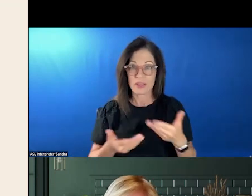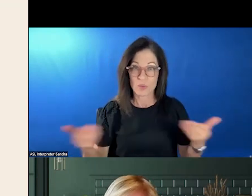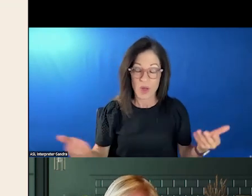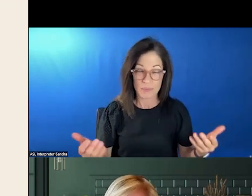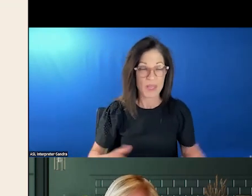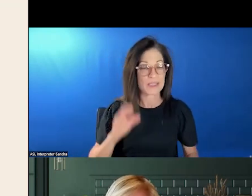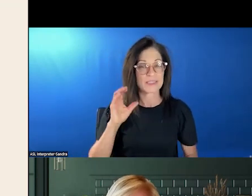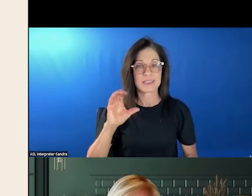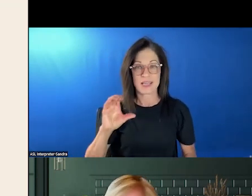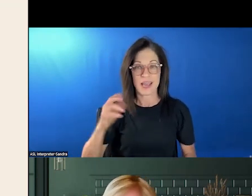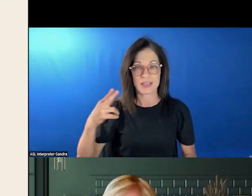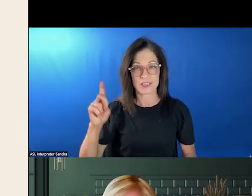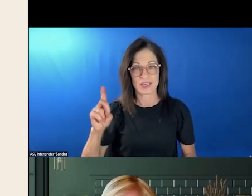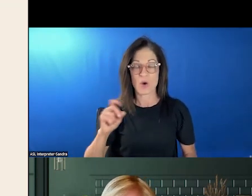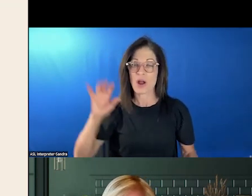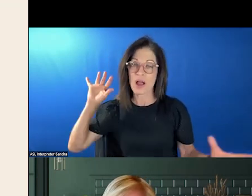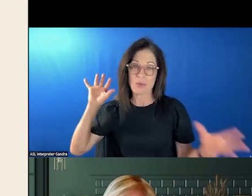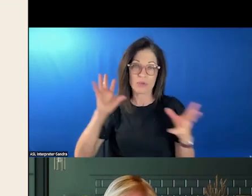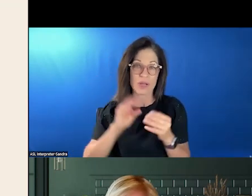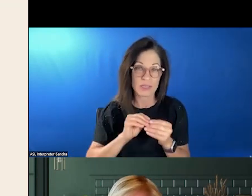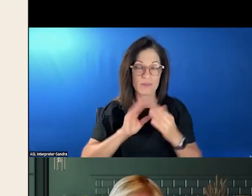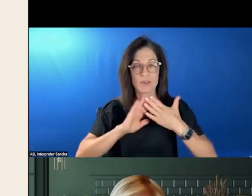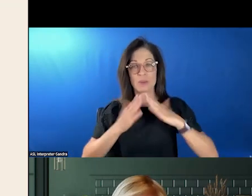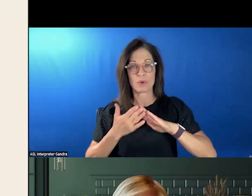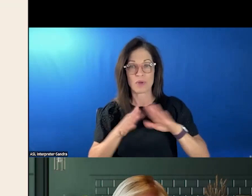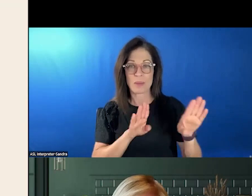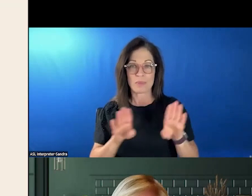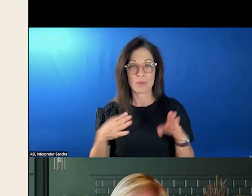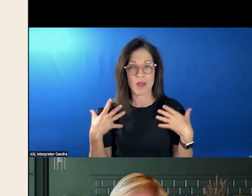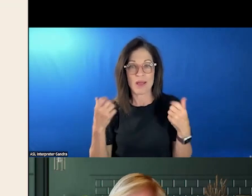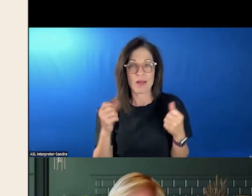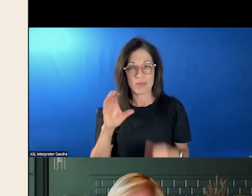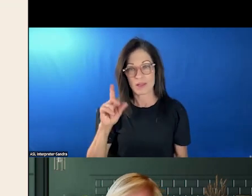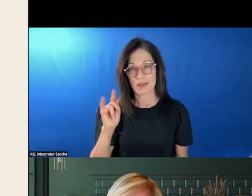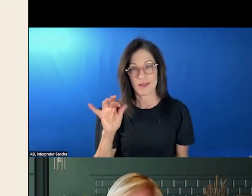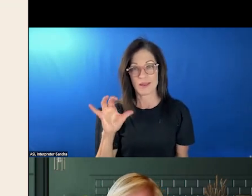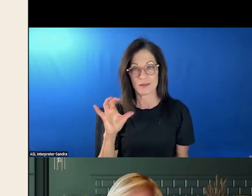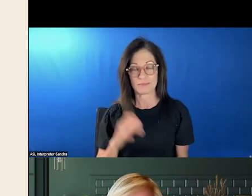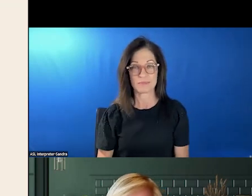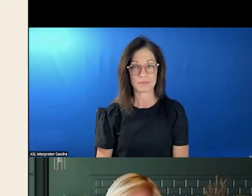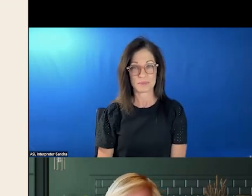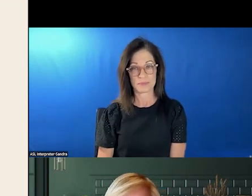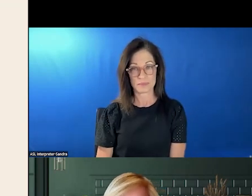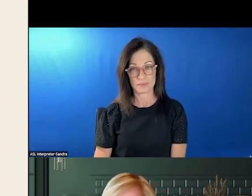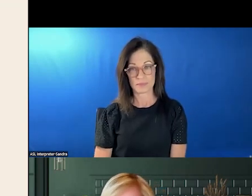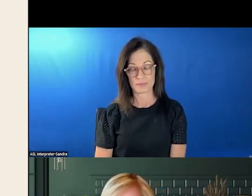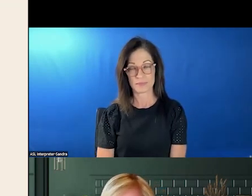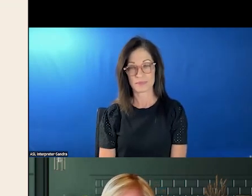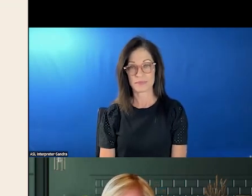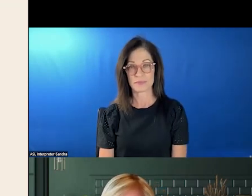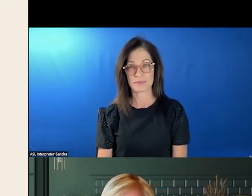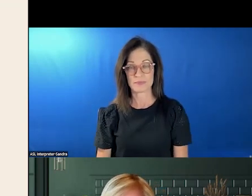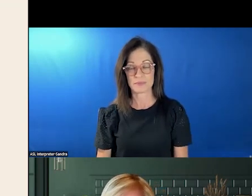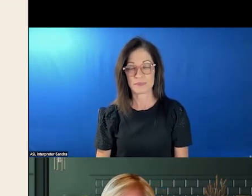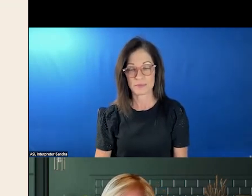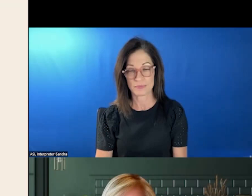CCBHC, or Comprehensive Community Behavioral Health Clinics. And it's amazing the